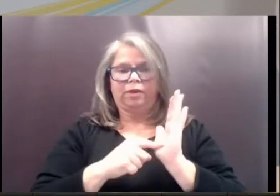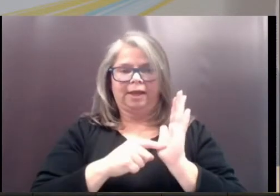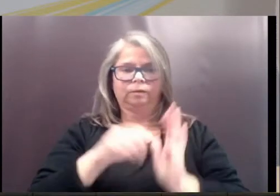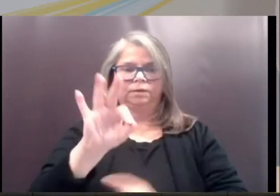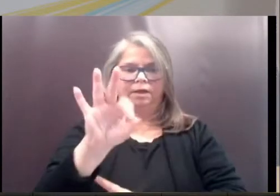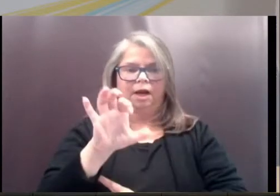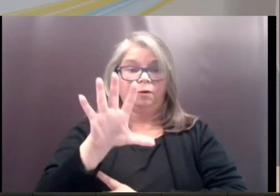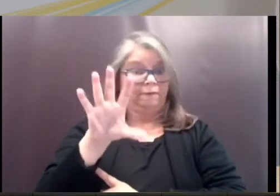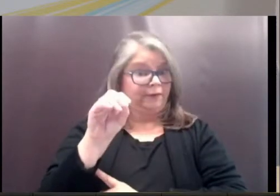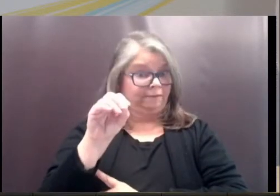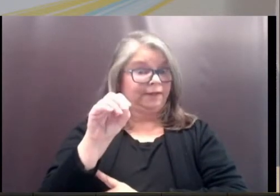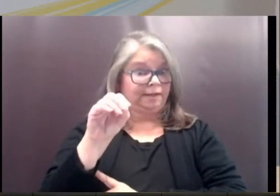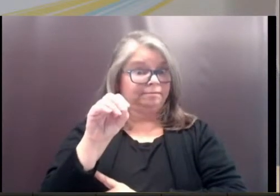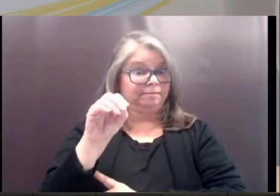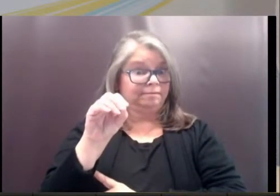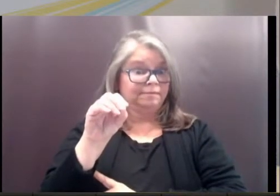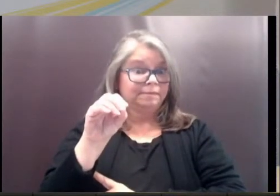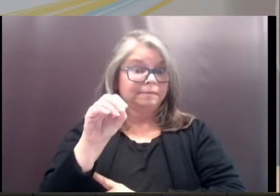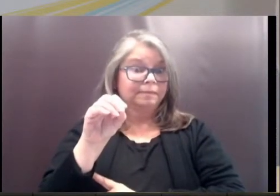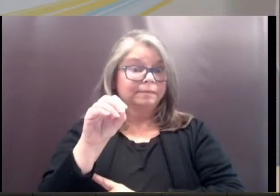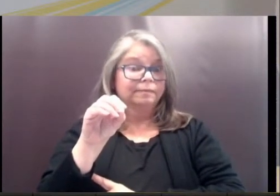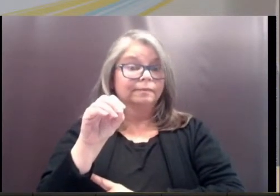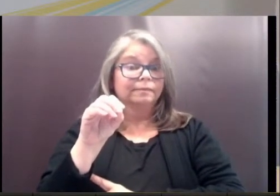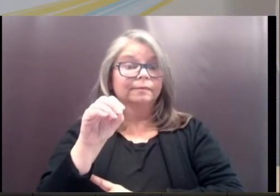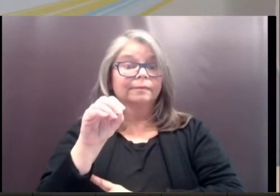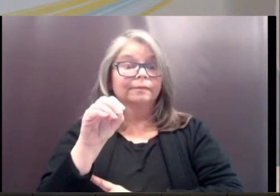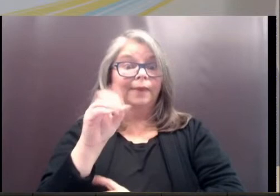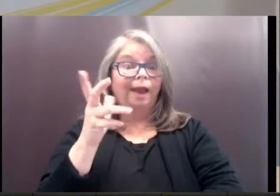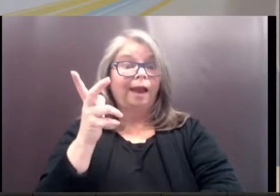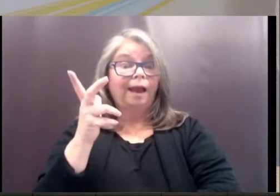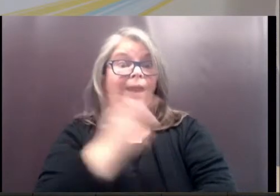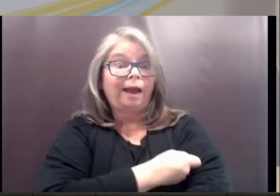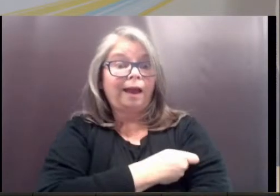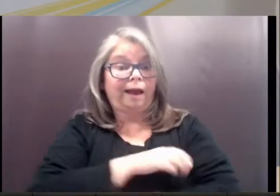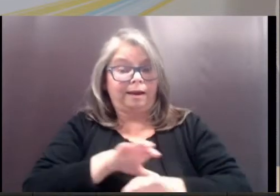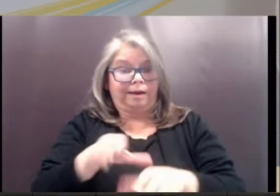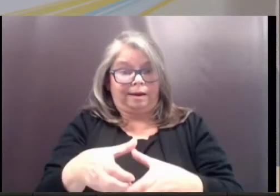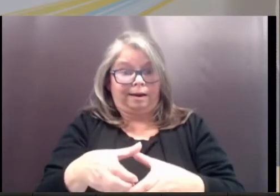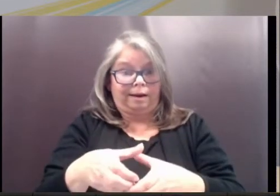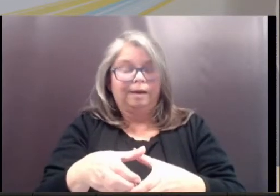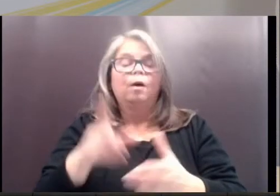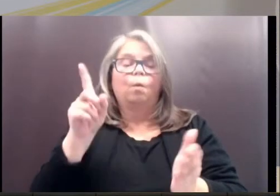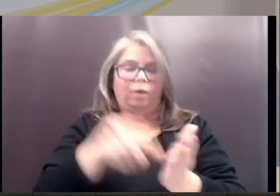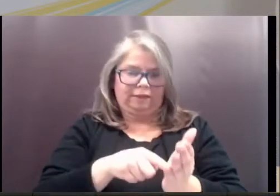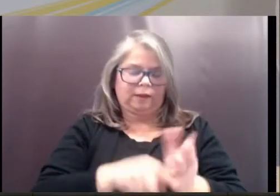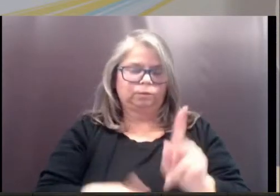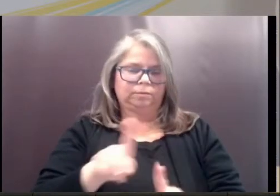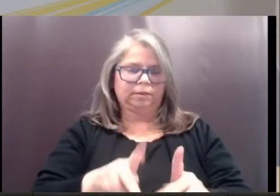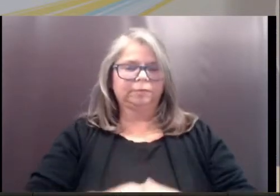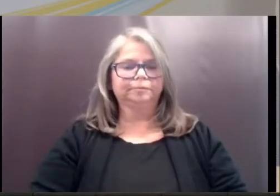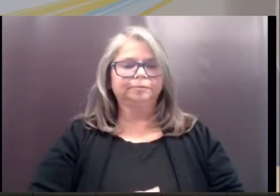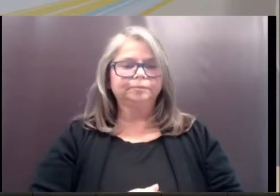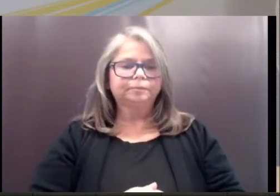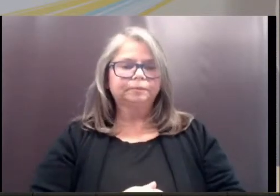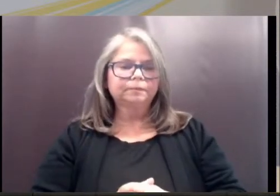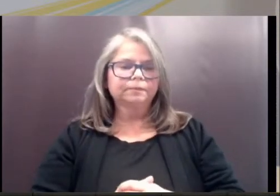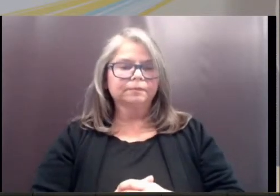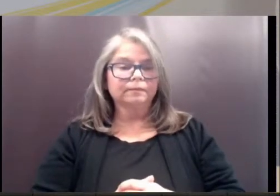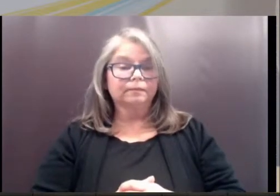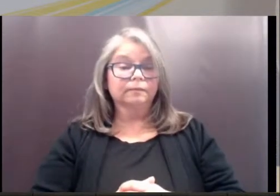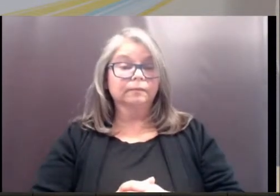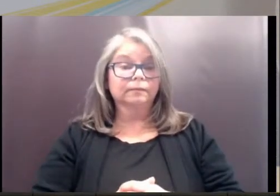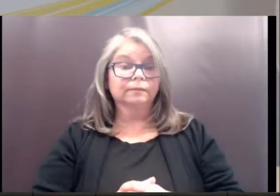to vaccinate almost 1,000 people initially. And the shipments are anticipated then to continue.